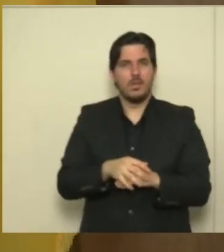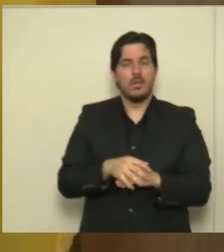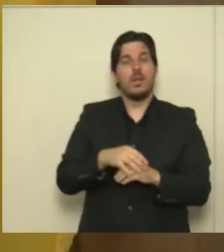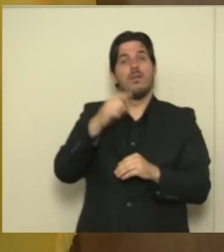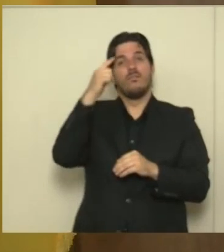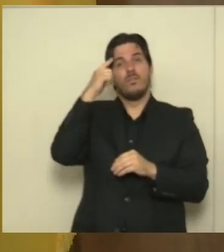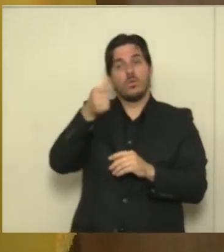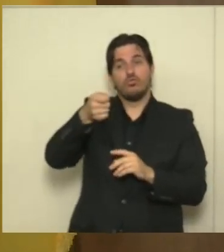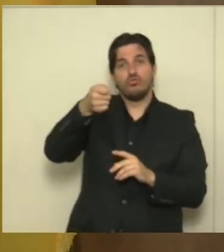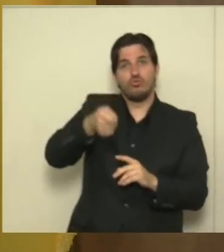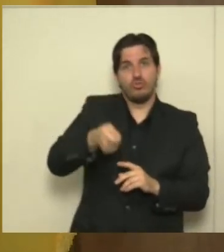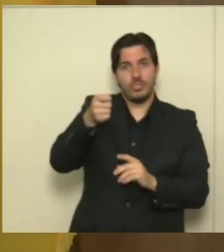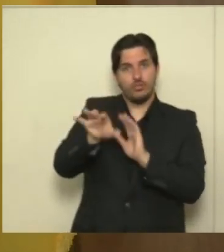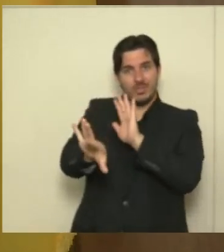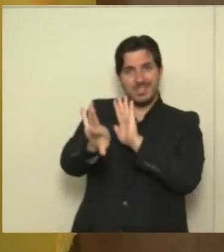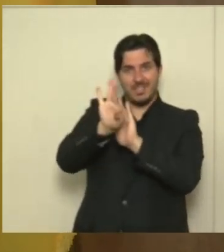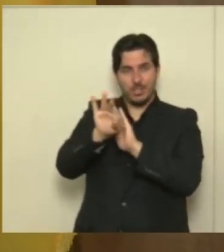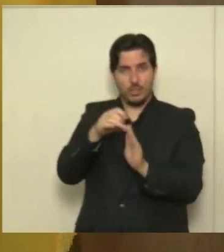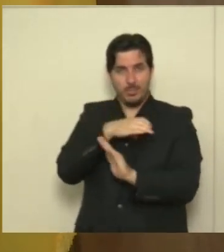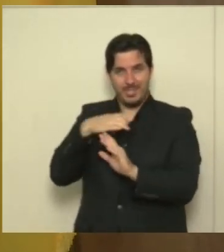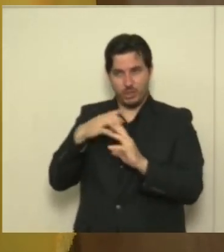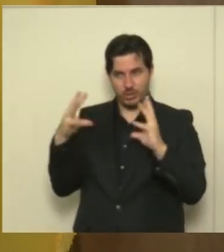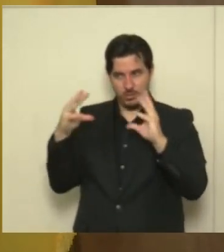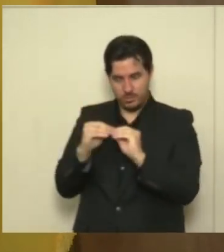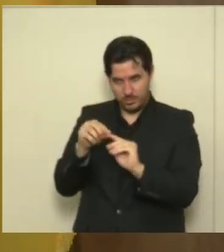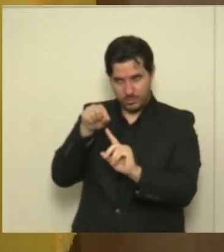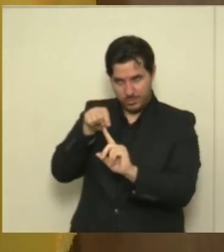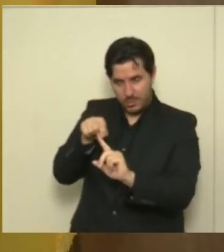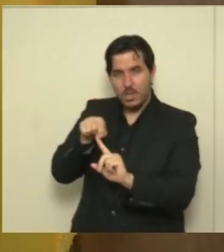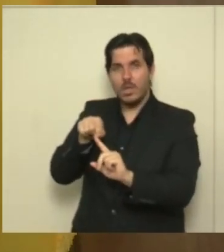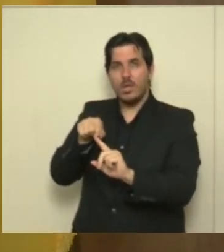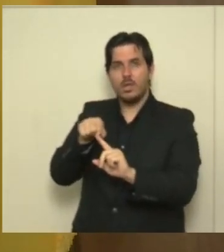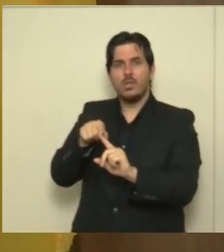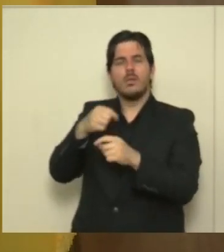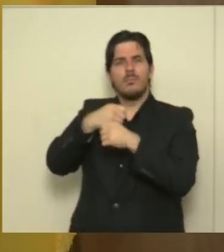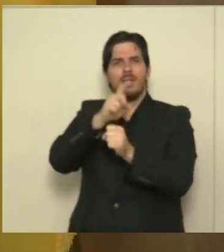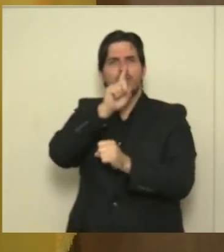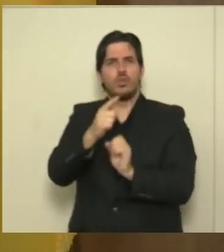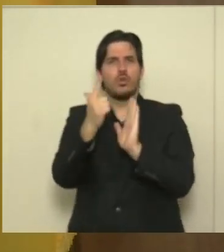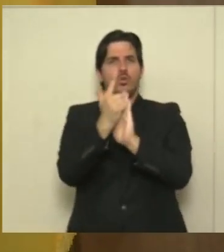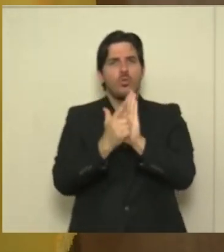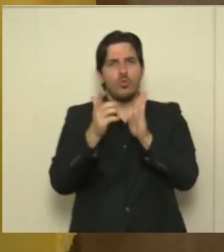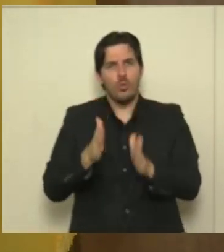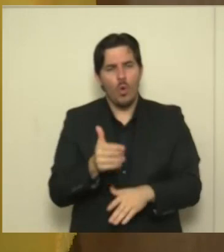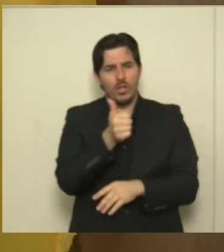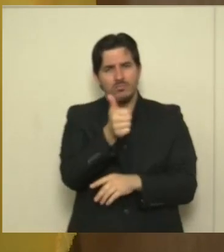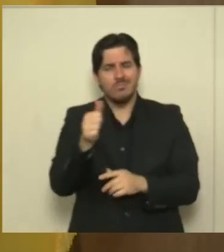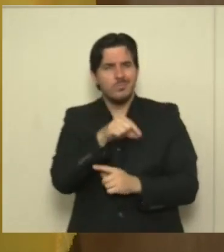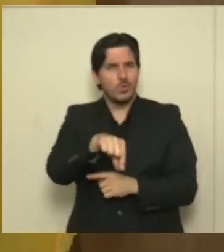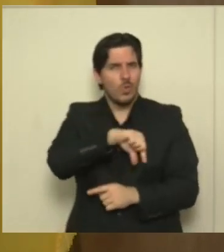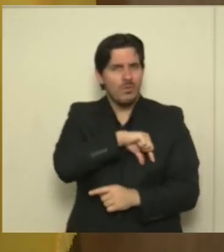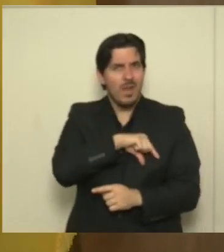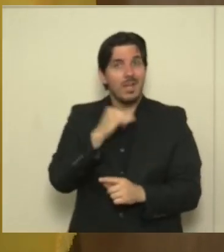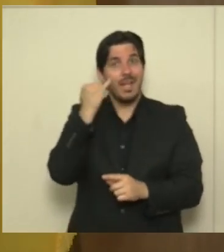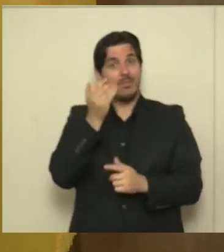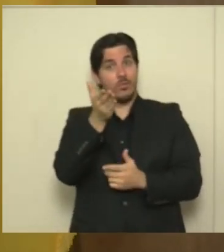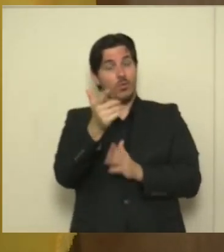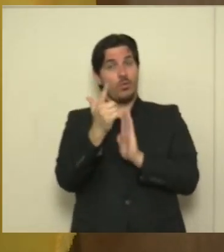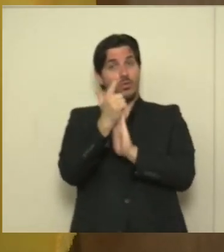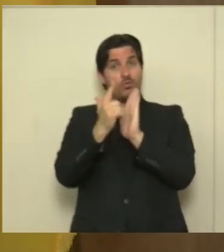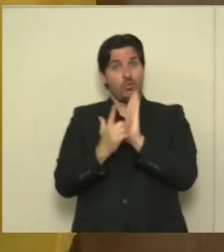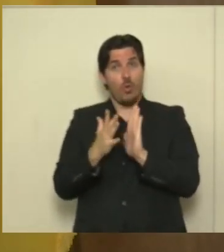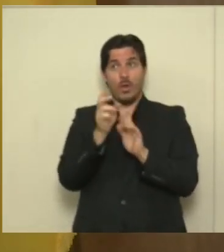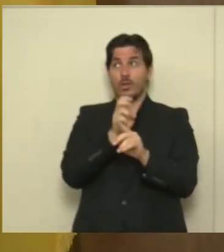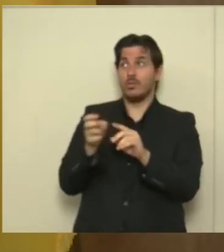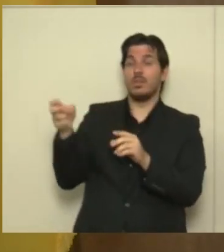commission is to make sure that you have qualified lawyers. That means if you're going to be a lawyer on the Supreme Court, you probably